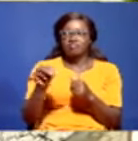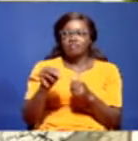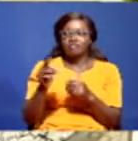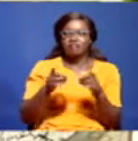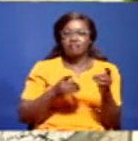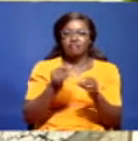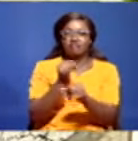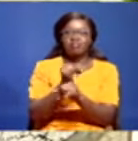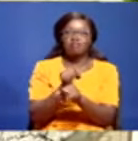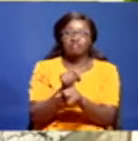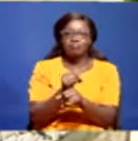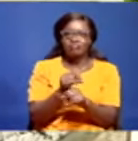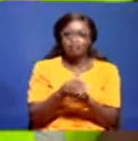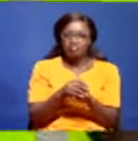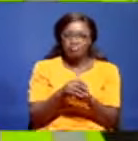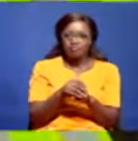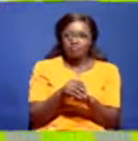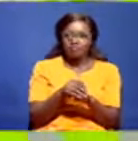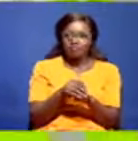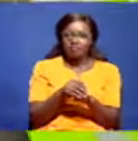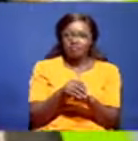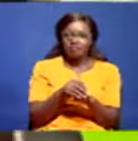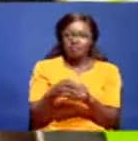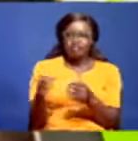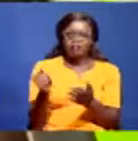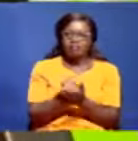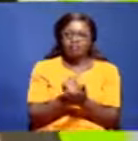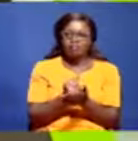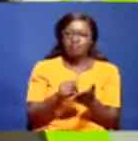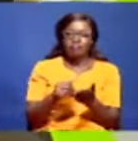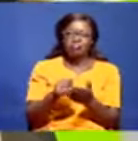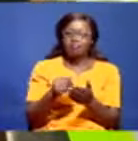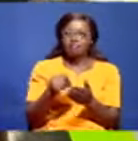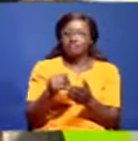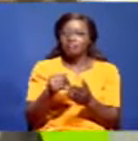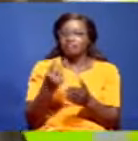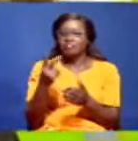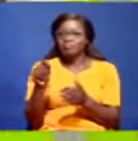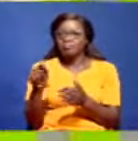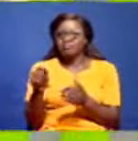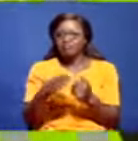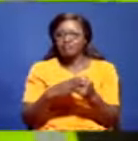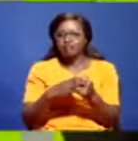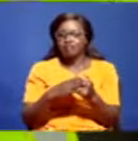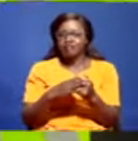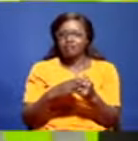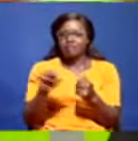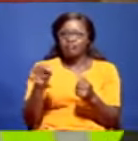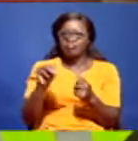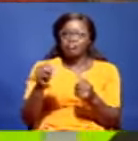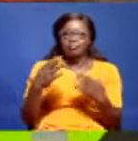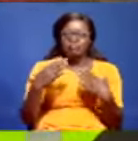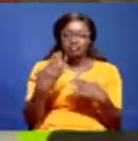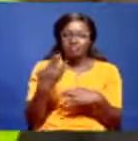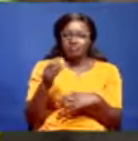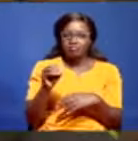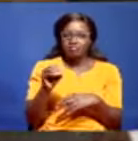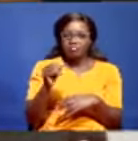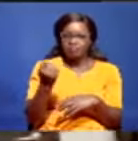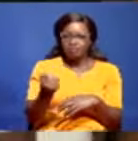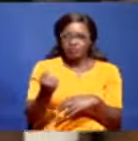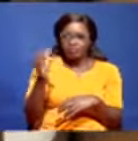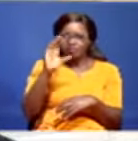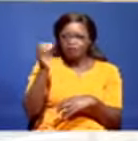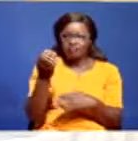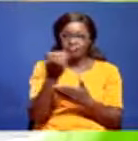jobs. We employ 2.9 million people. That is 4.5% to the